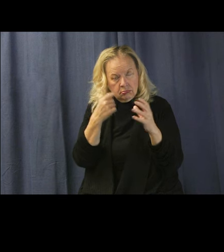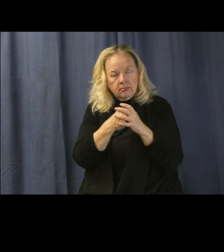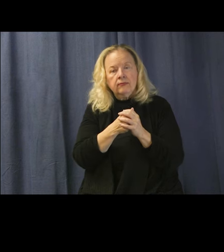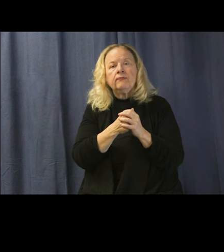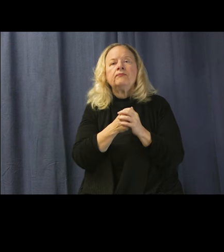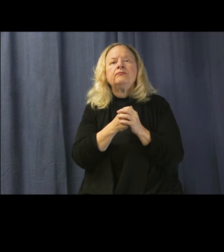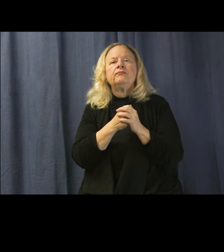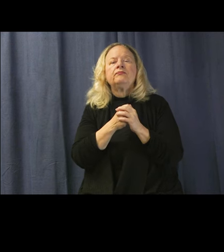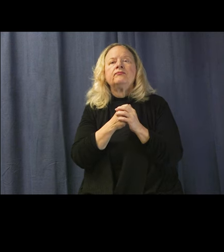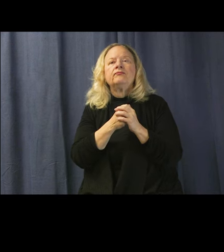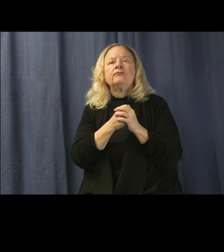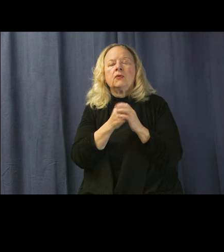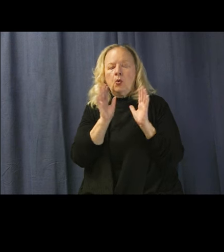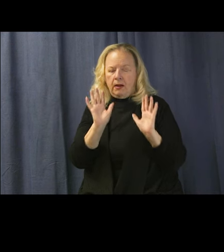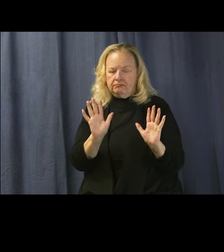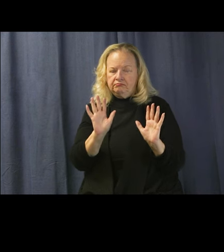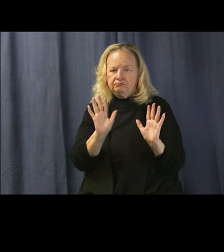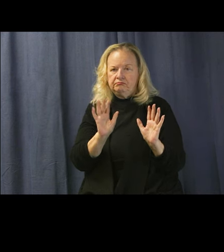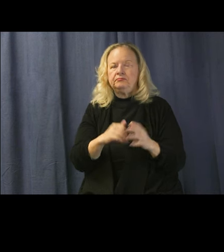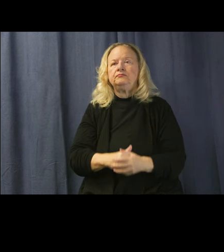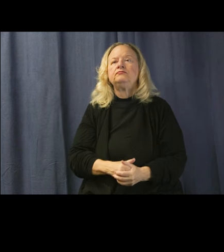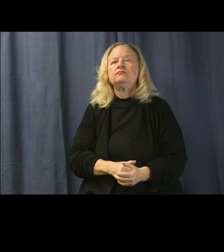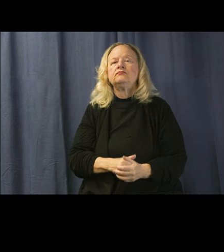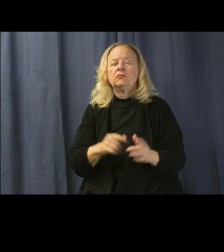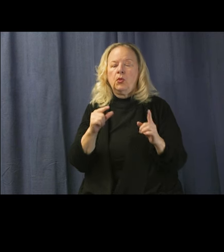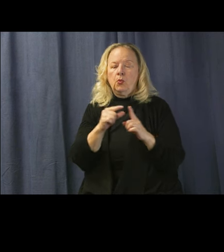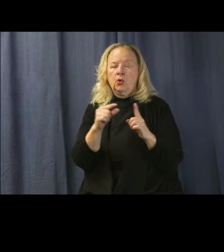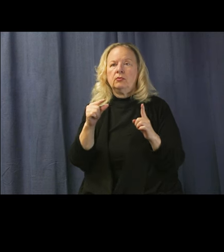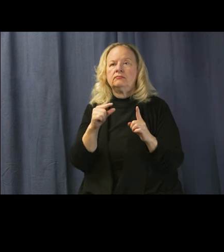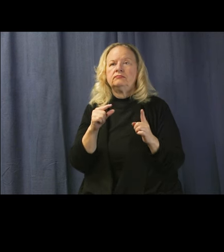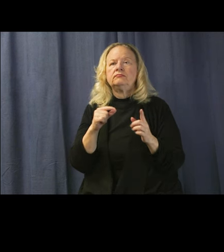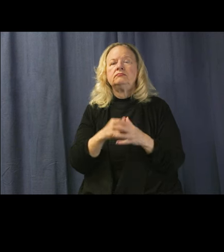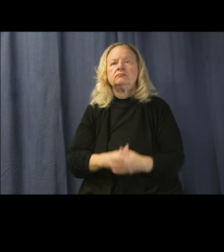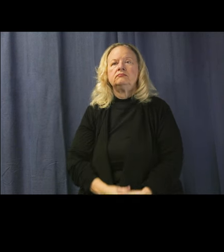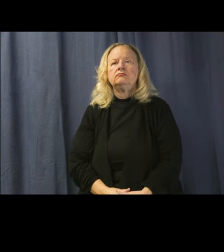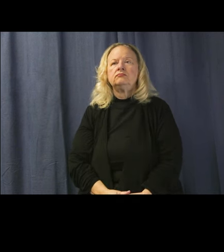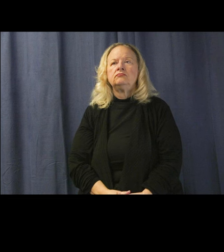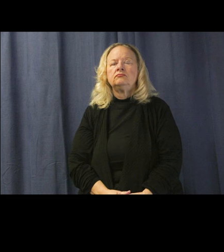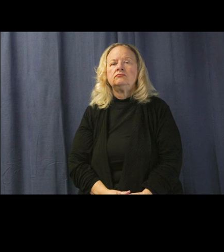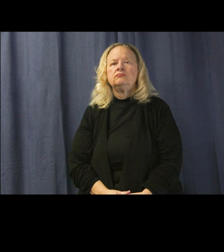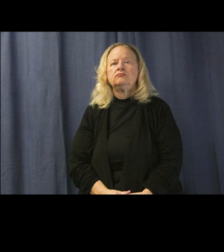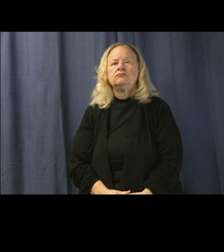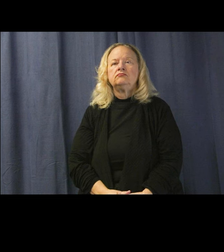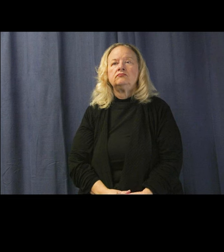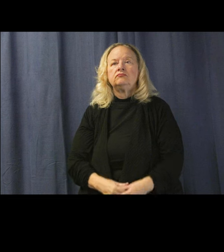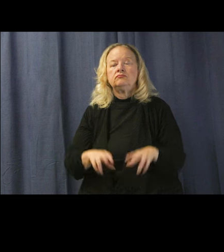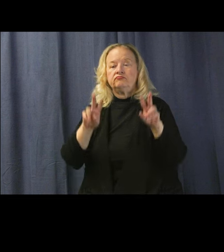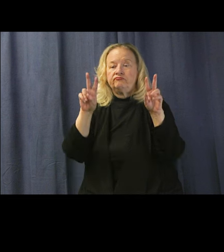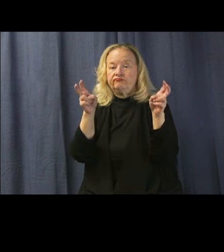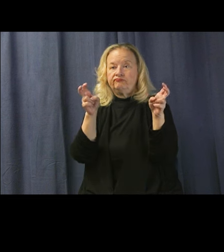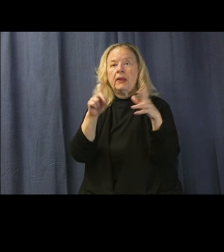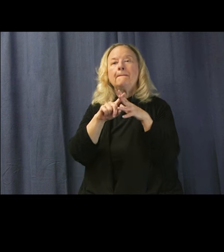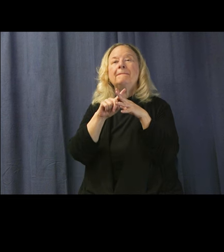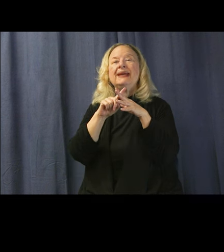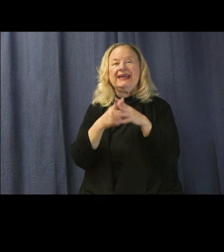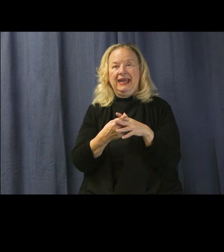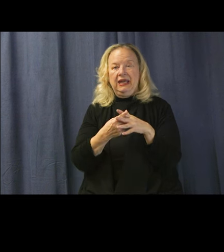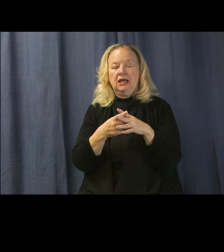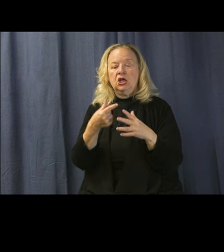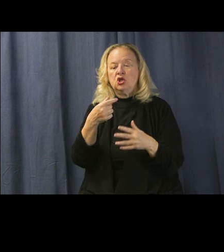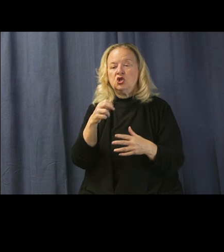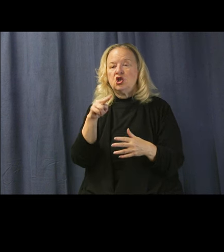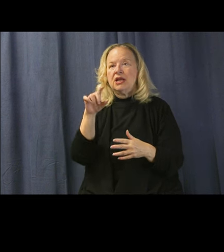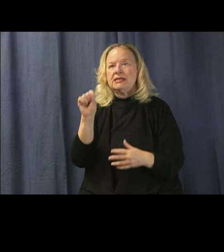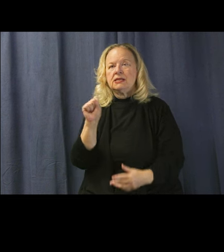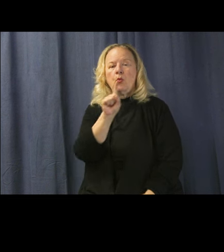So here's the thing. Here's the world. And we're talking about the beginning. We're starting with